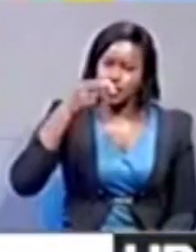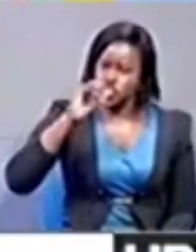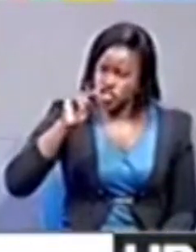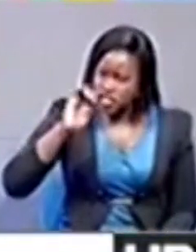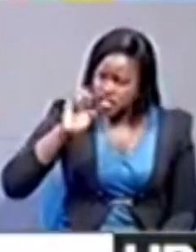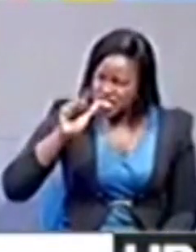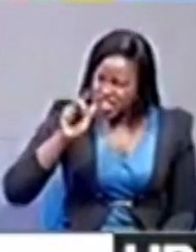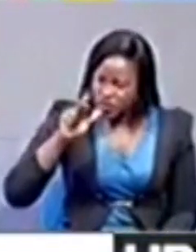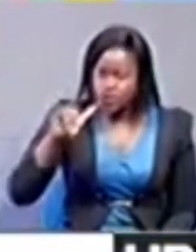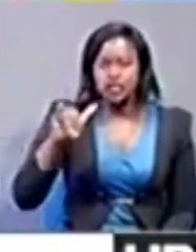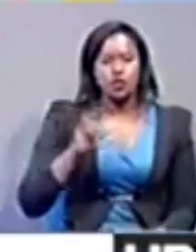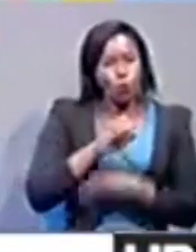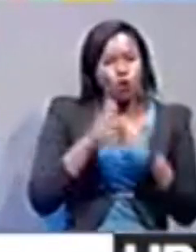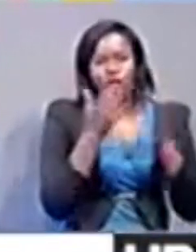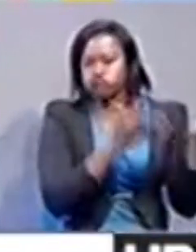here.